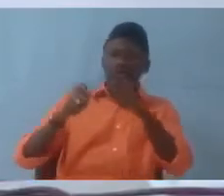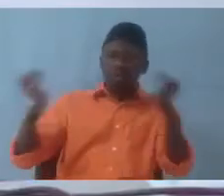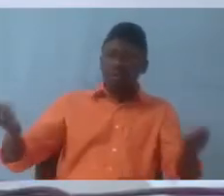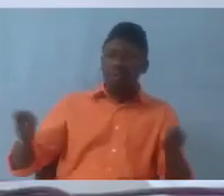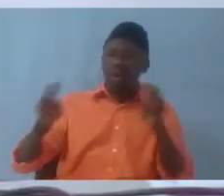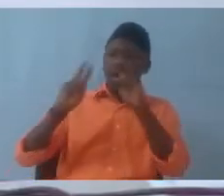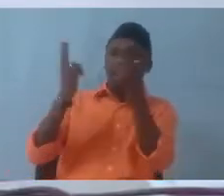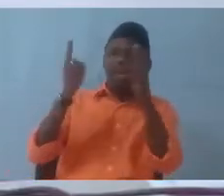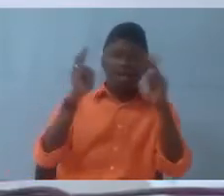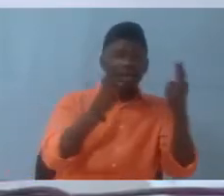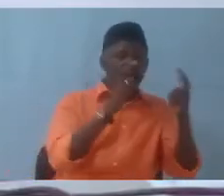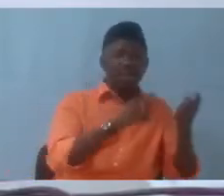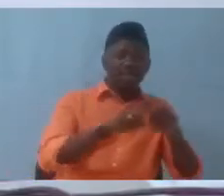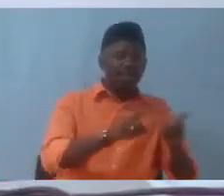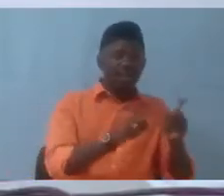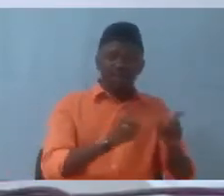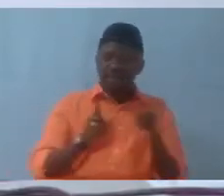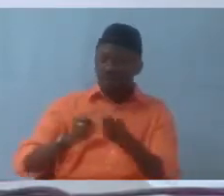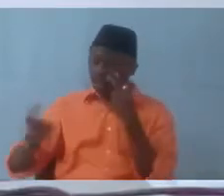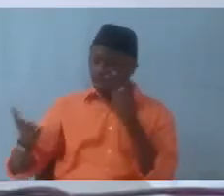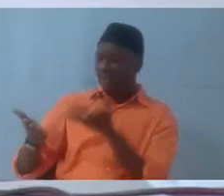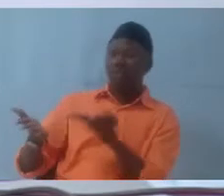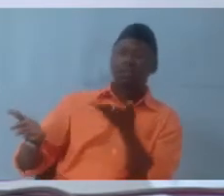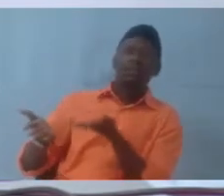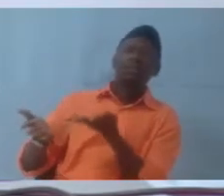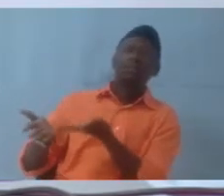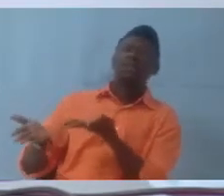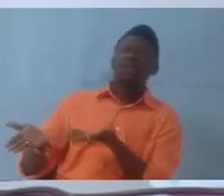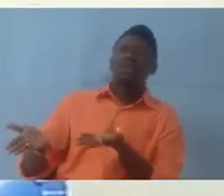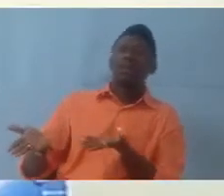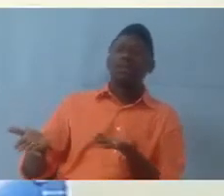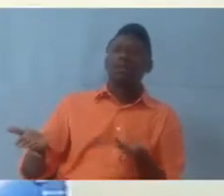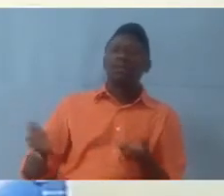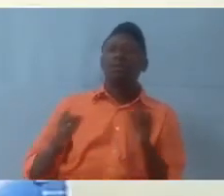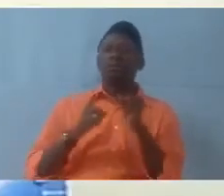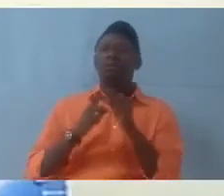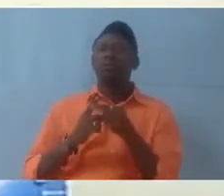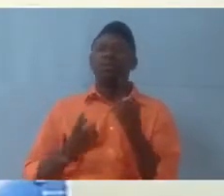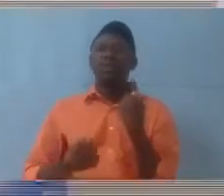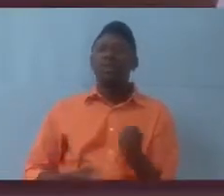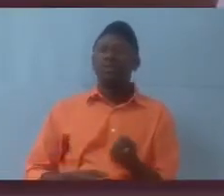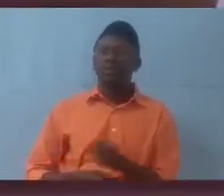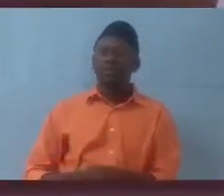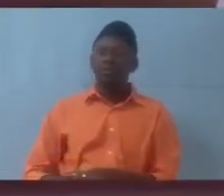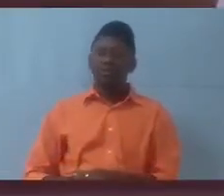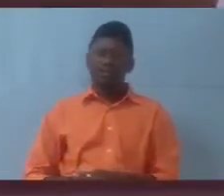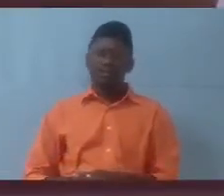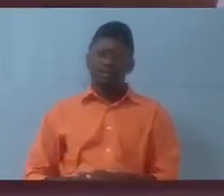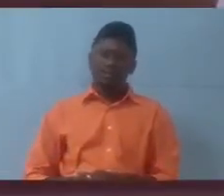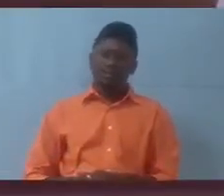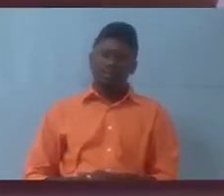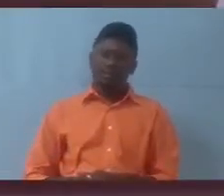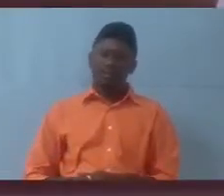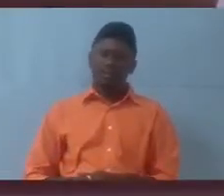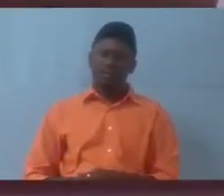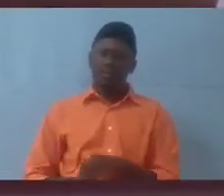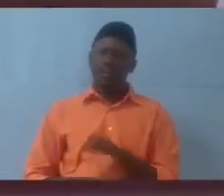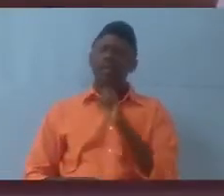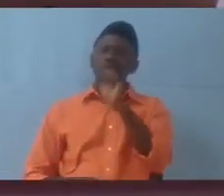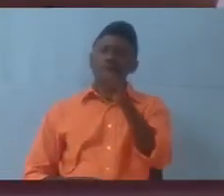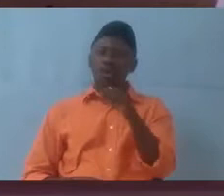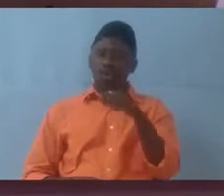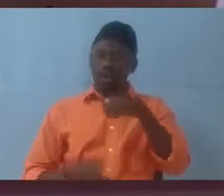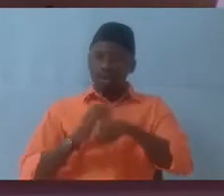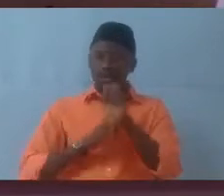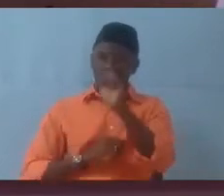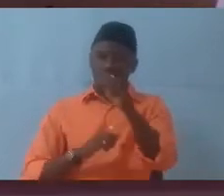buntu tese kay xibaar yi liñ gëna fessel ci seen bopi xibaar yi. Worse like yes. As per your statement, you said the CJ